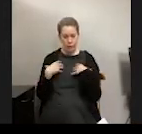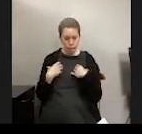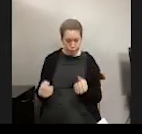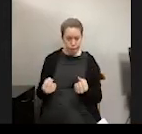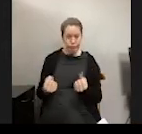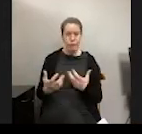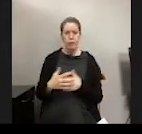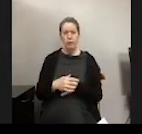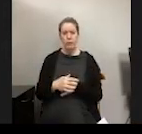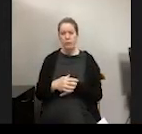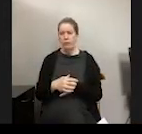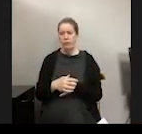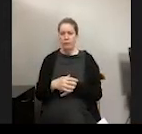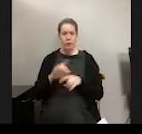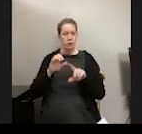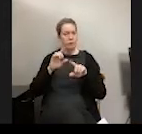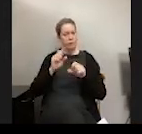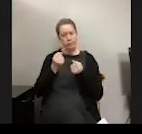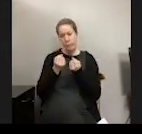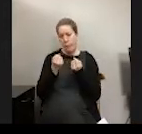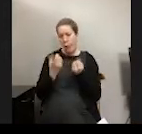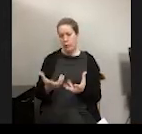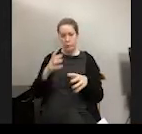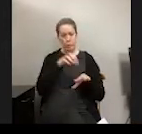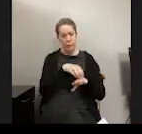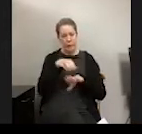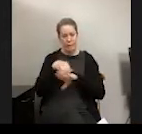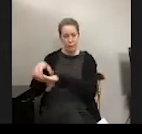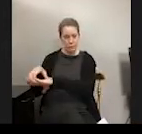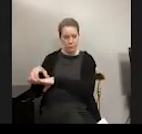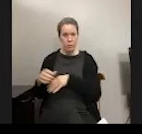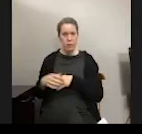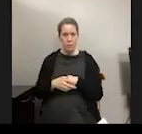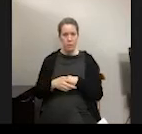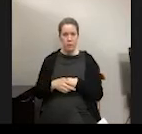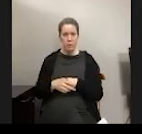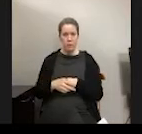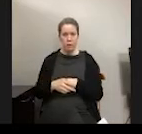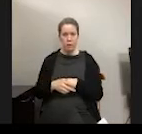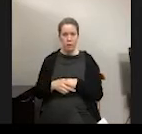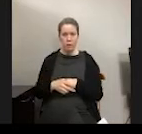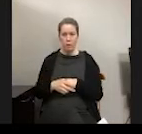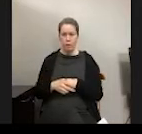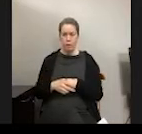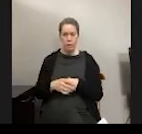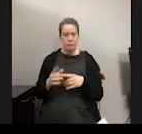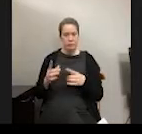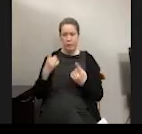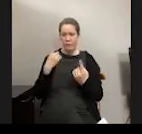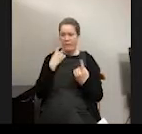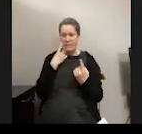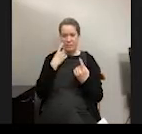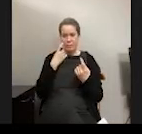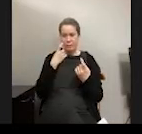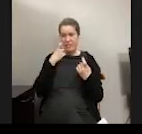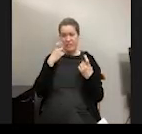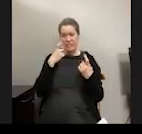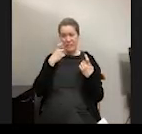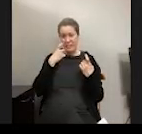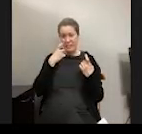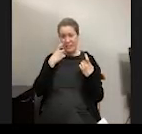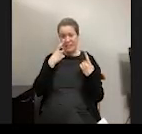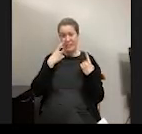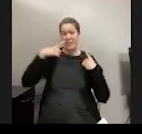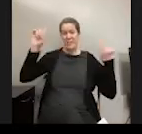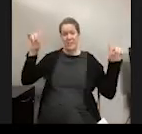platforms. So, you know, we had some great success with Show Love TO. We launched a program called Big Art TO, which is